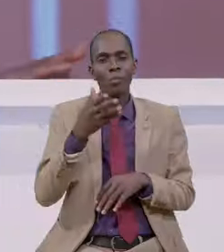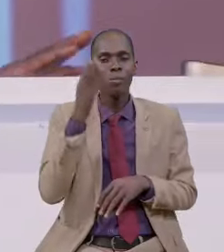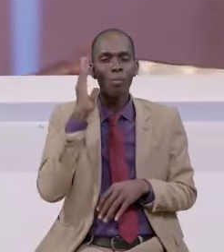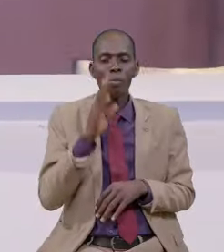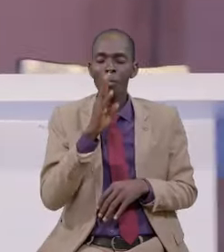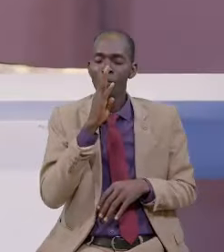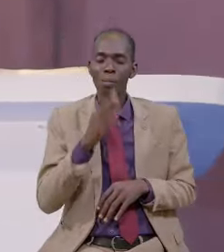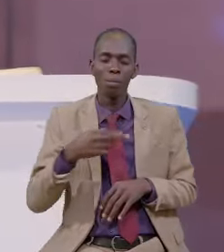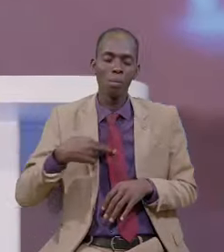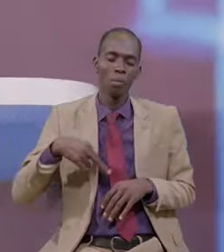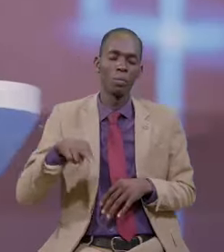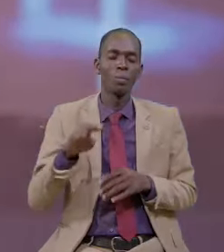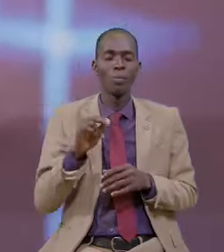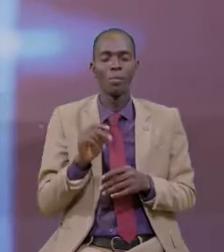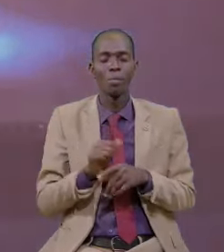there'll be churchianity,